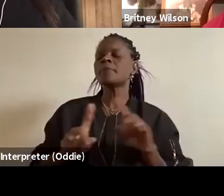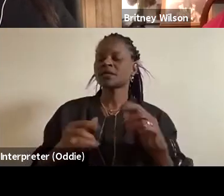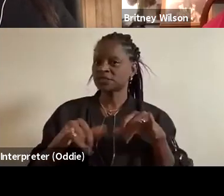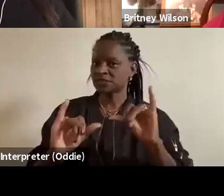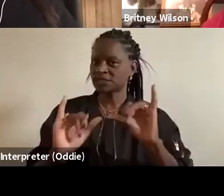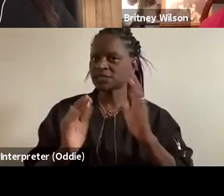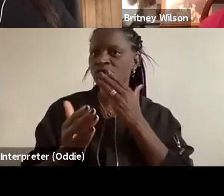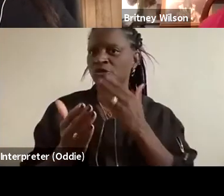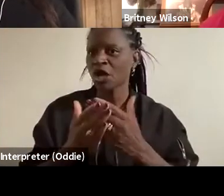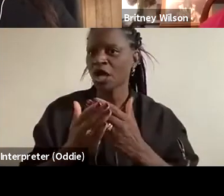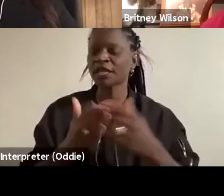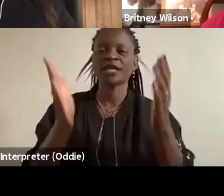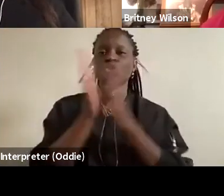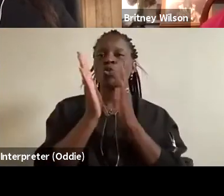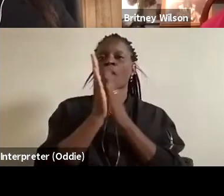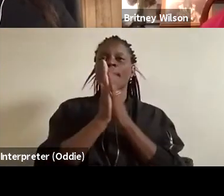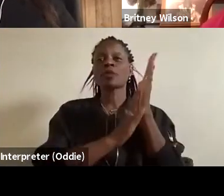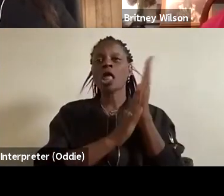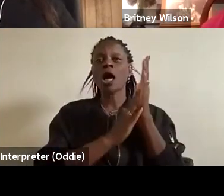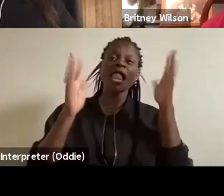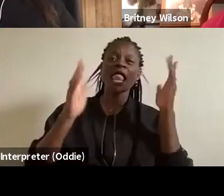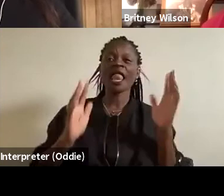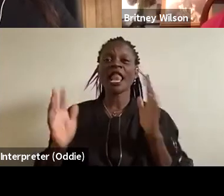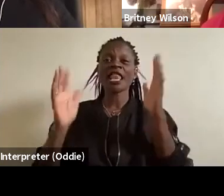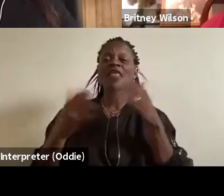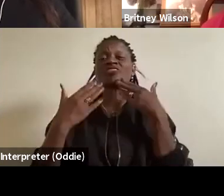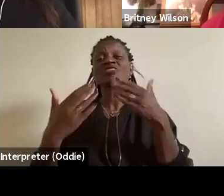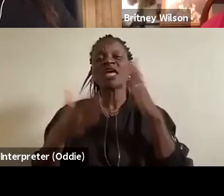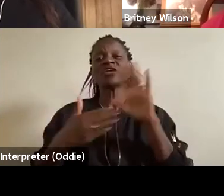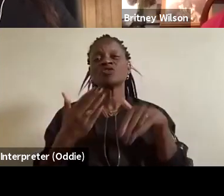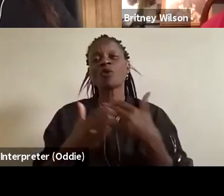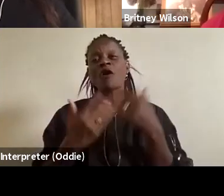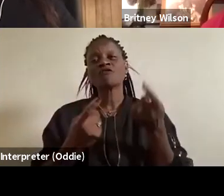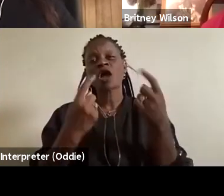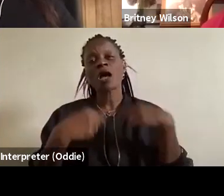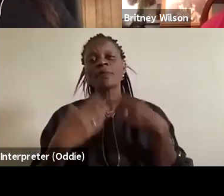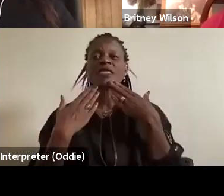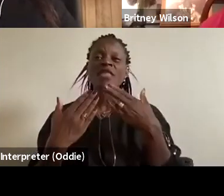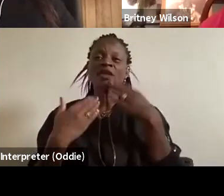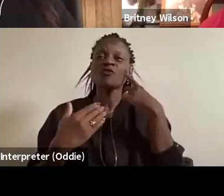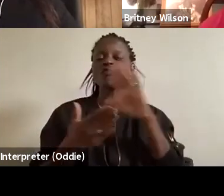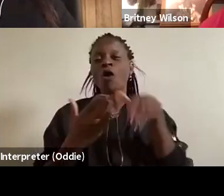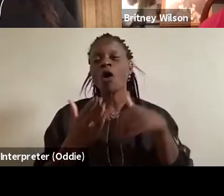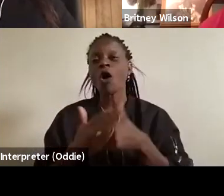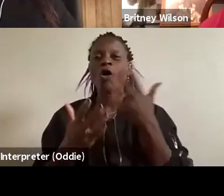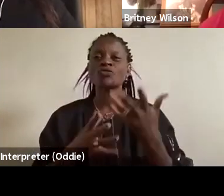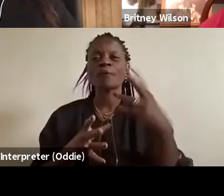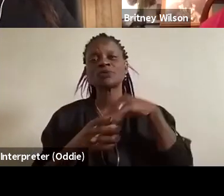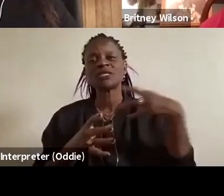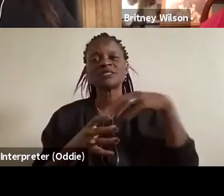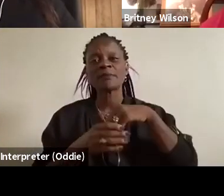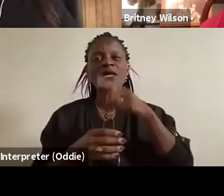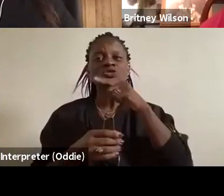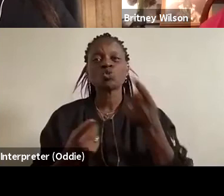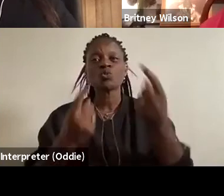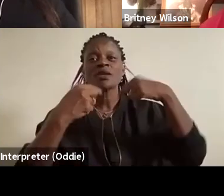of applause and cheering, but thank you all so much. And thanks to all of our participants who joined us on a Saturday